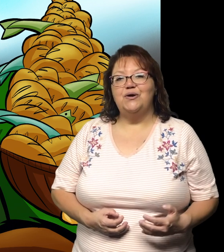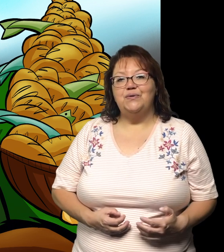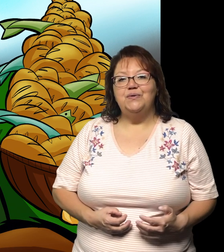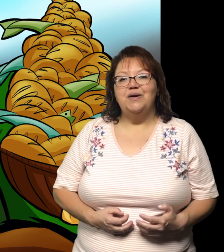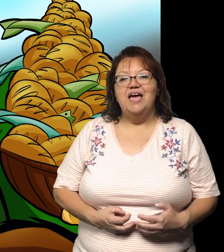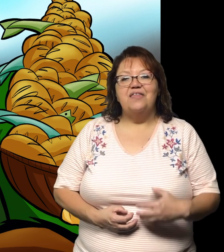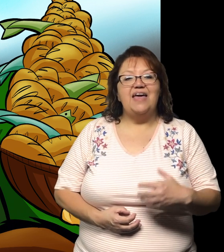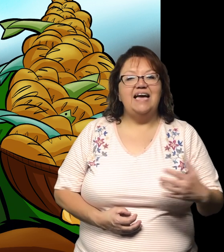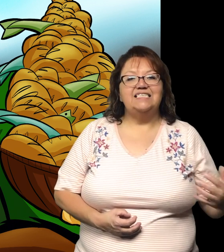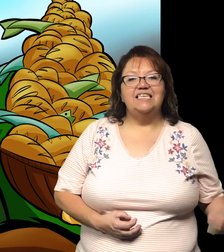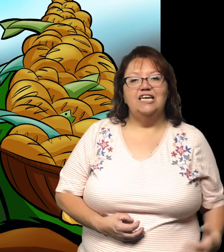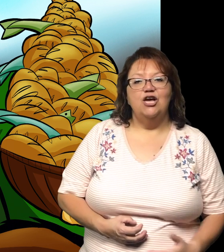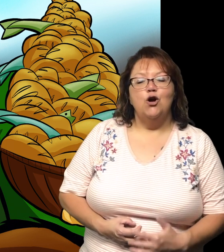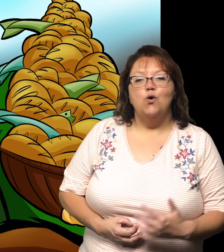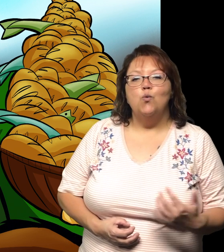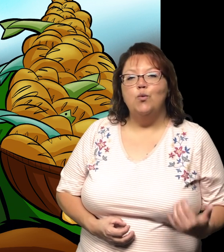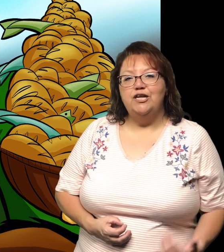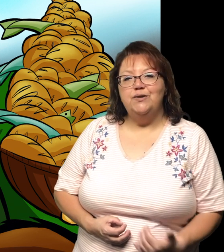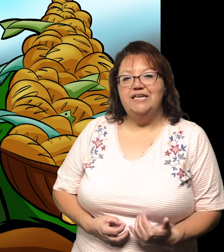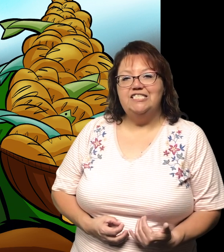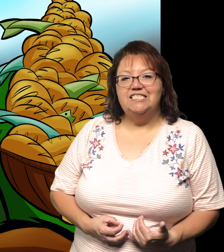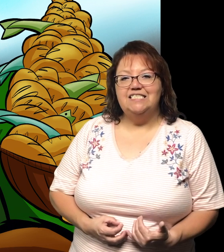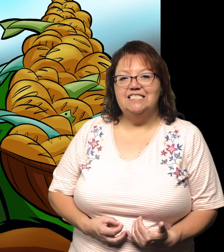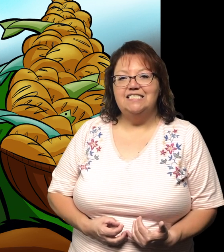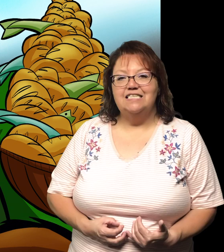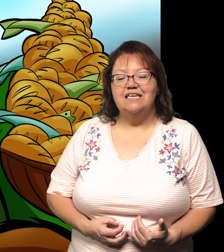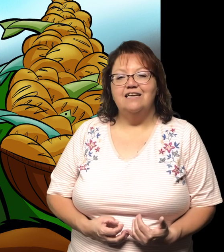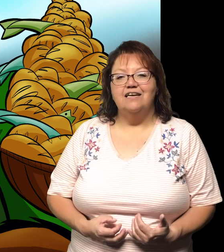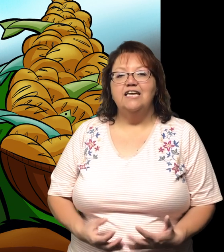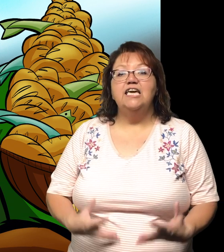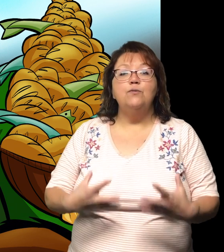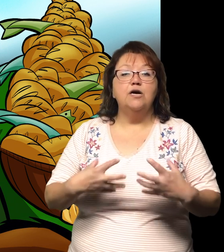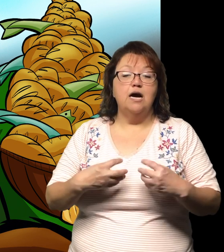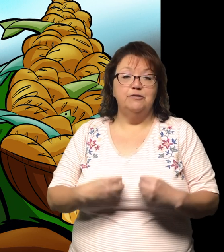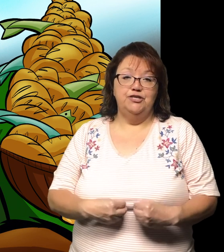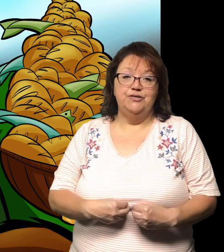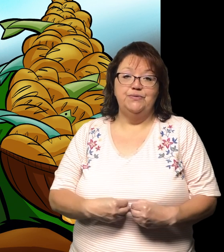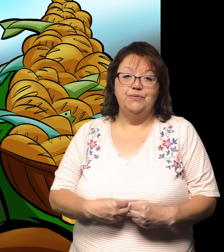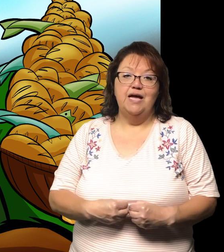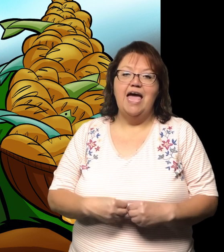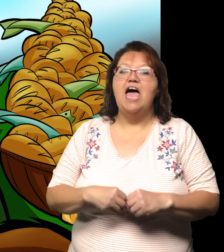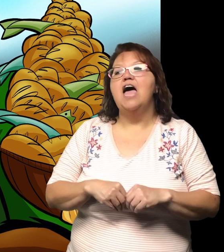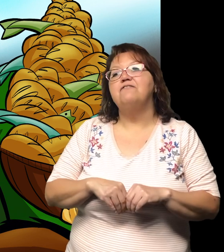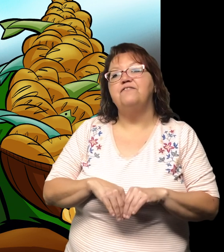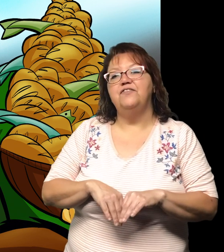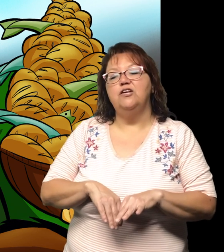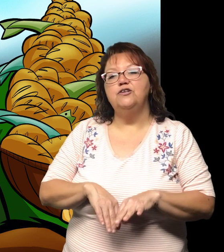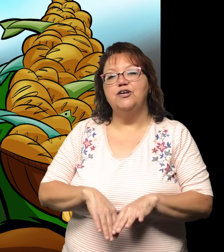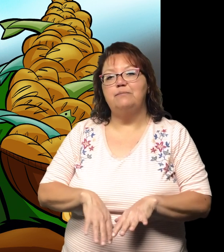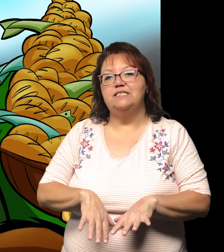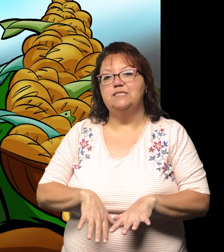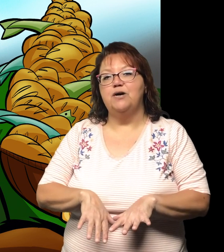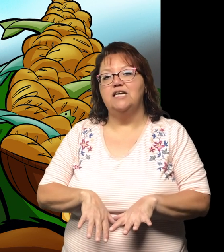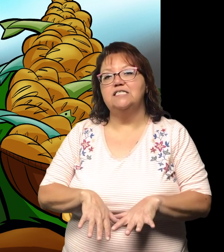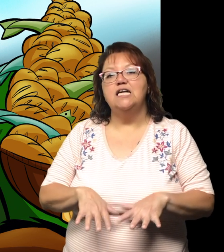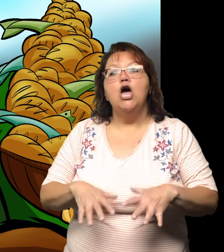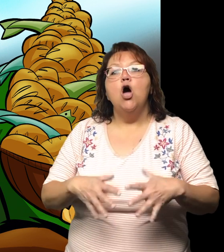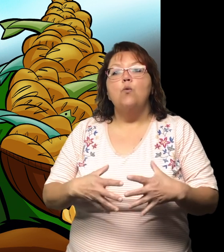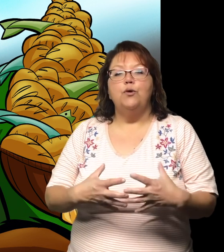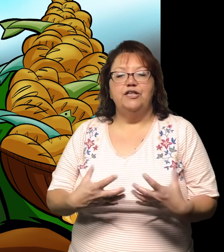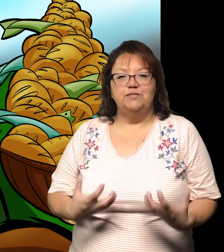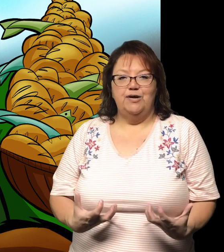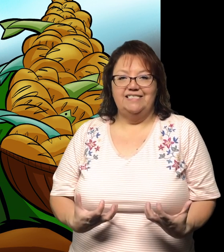Just know that when you need Jesus, he will come to you and fill your empty